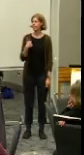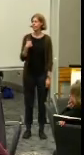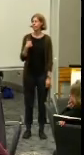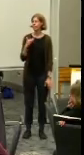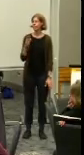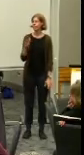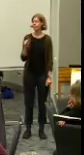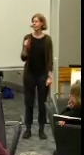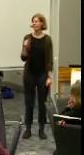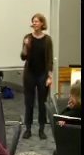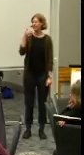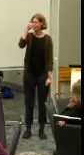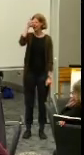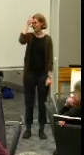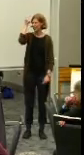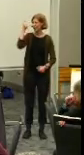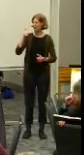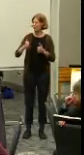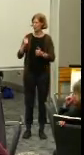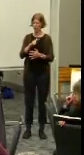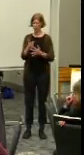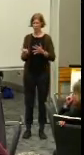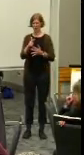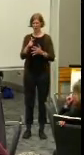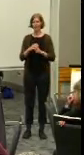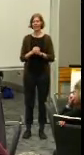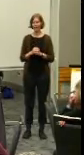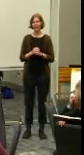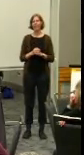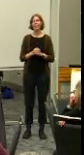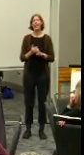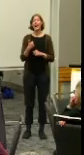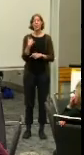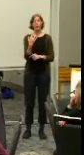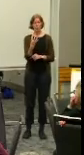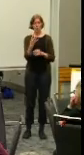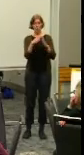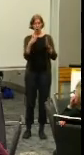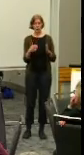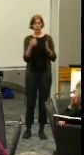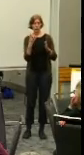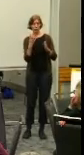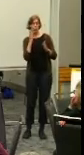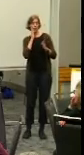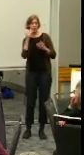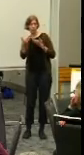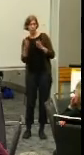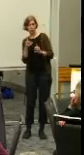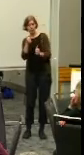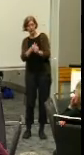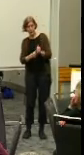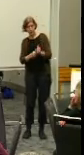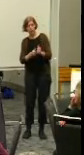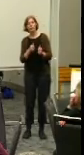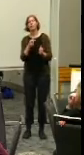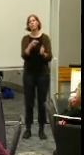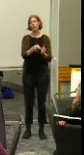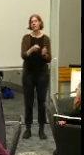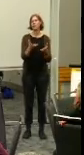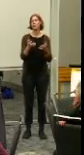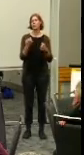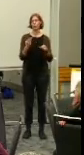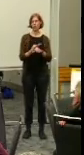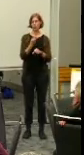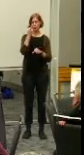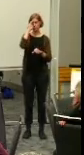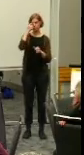I forget which way I set things up. But the 4 4-bedroom houses, our goal there is to provide student housing, mainly for the Clark College students, the